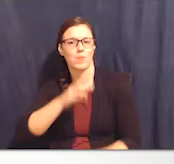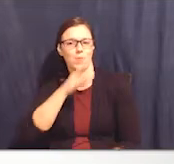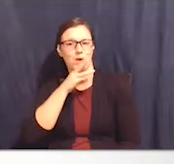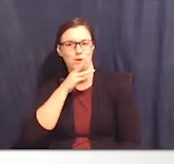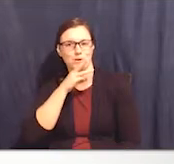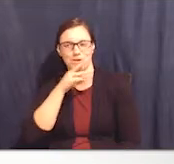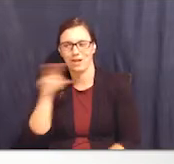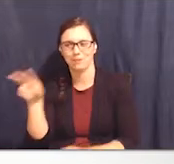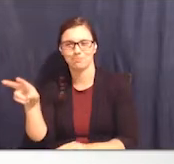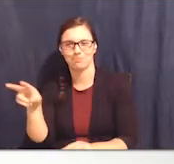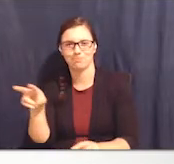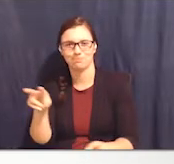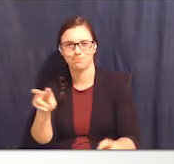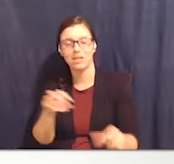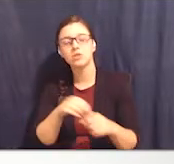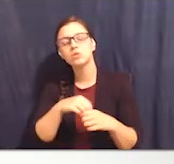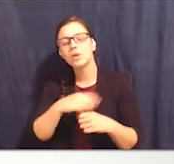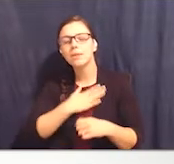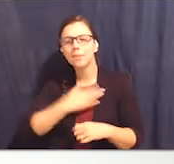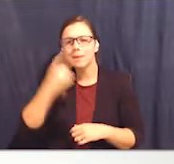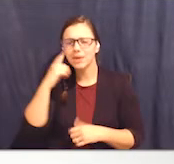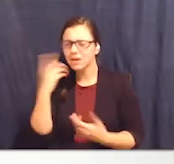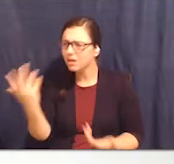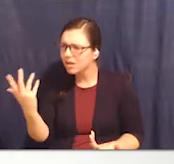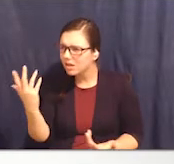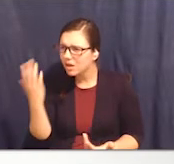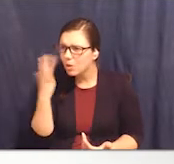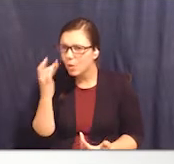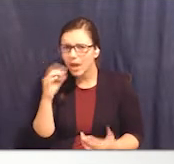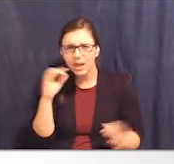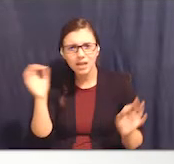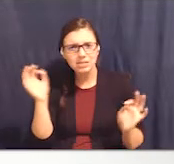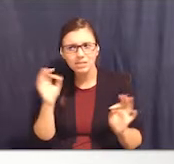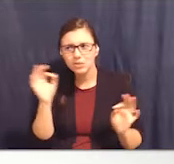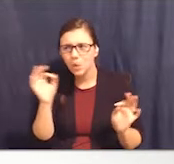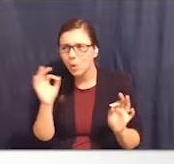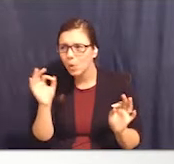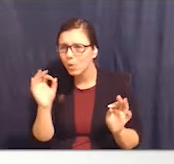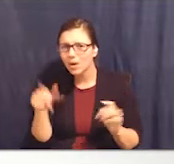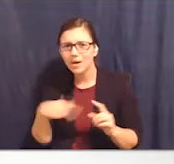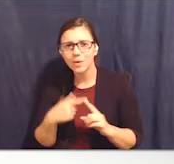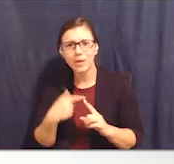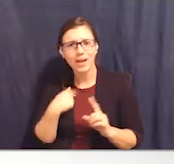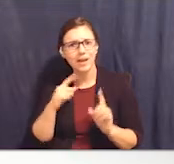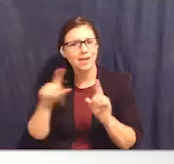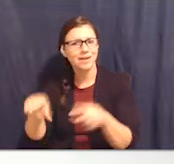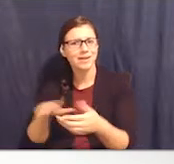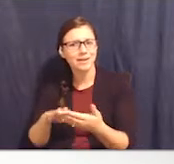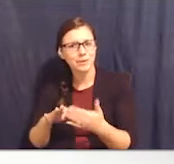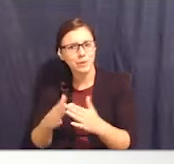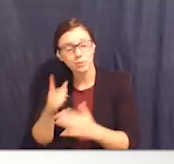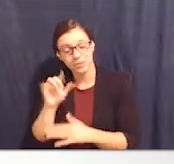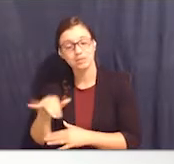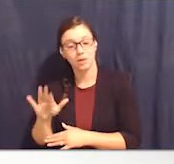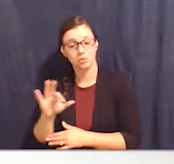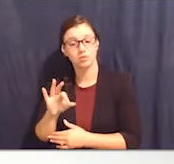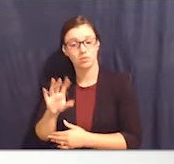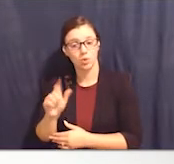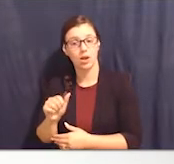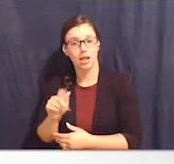a huge state college in St. Petersburg. They have a program. Santa Fe College in Gainesville,